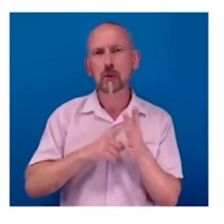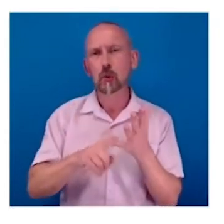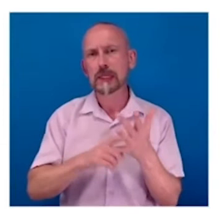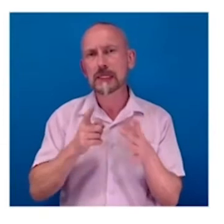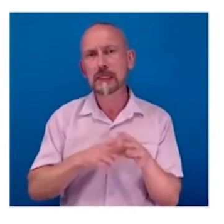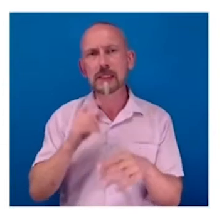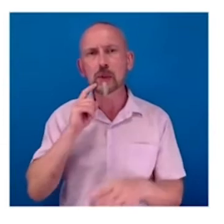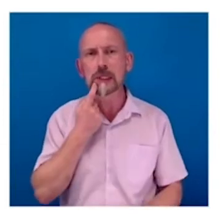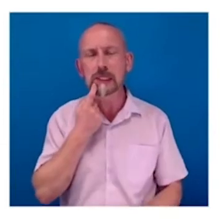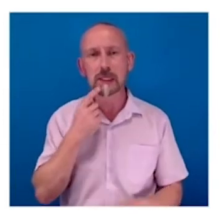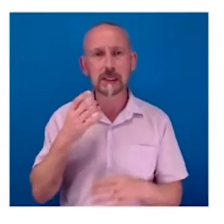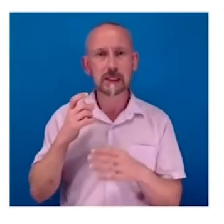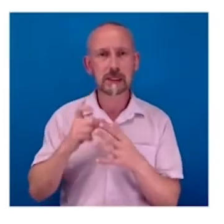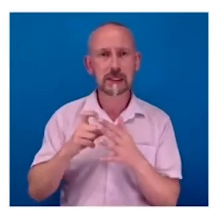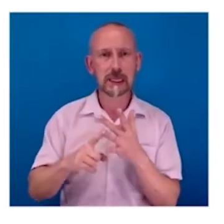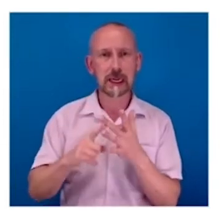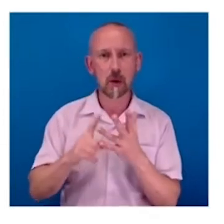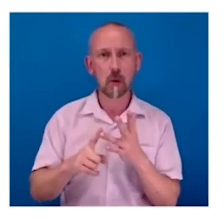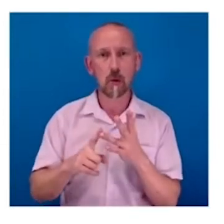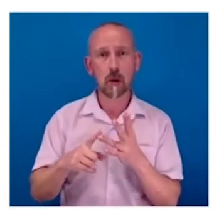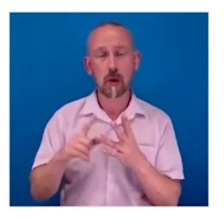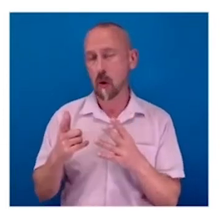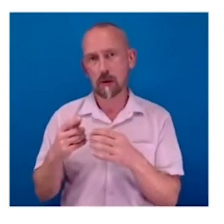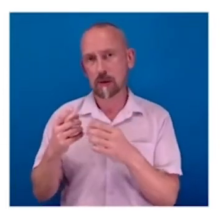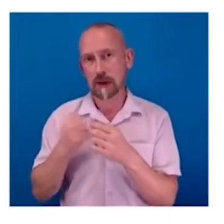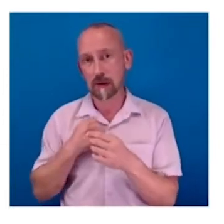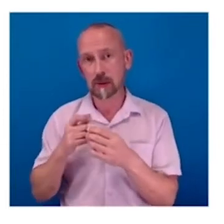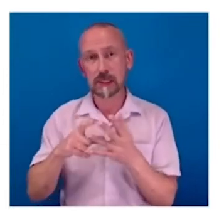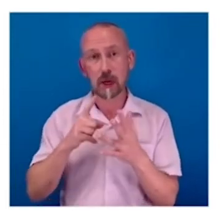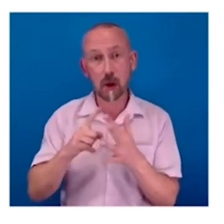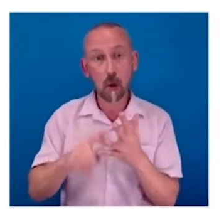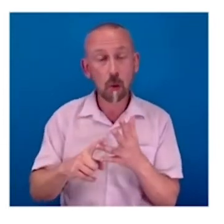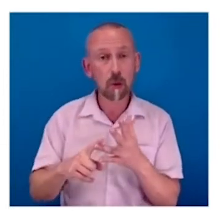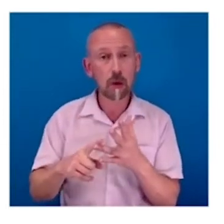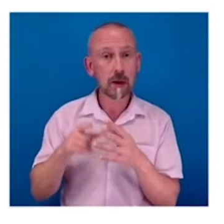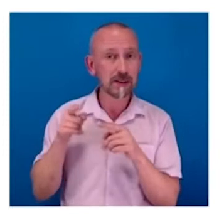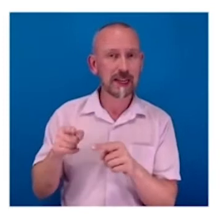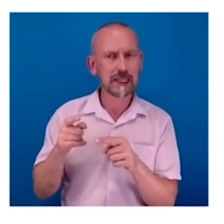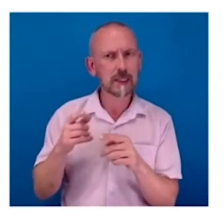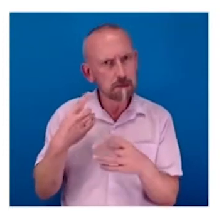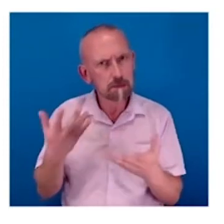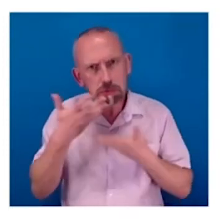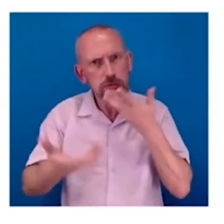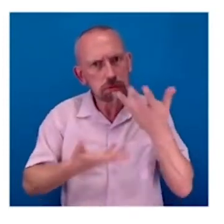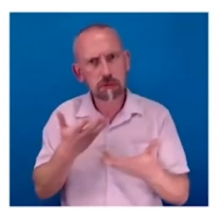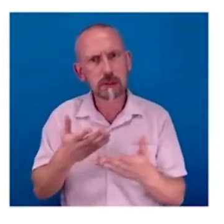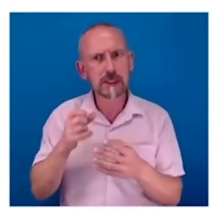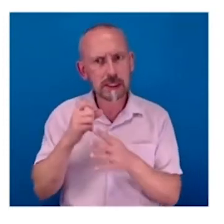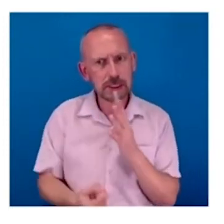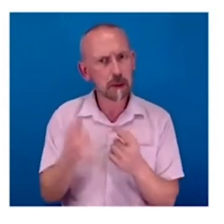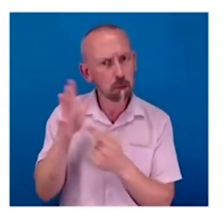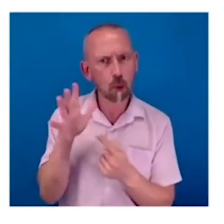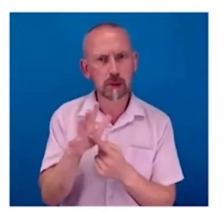Pret, talks about how accessibility is important. And we use those messaging when we are talking about accessibility with